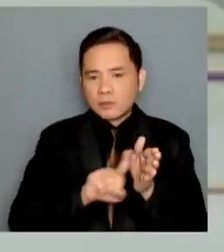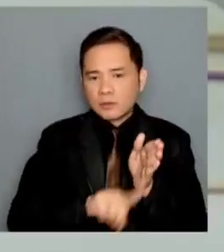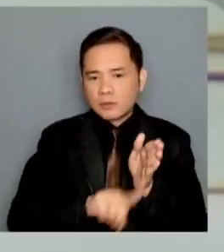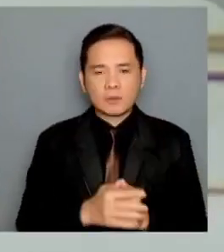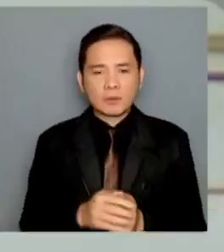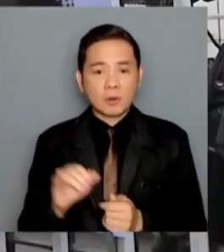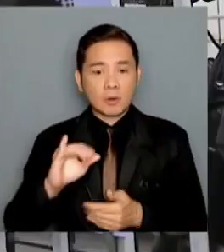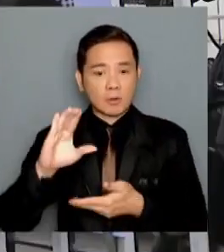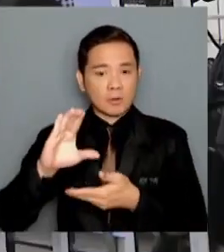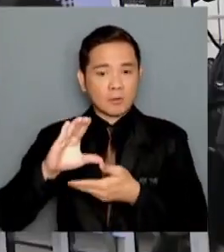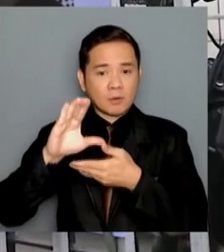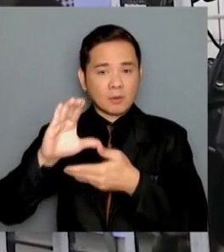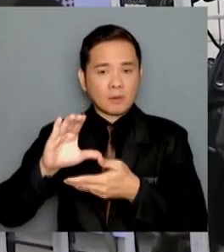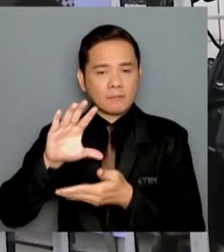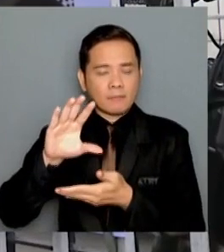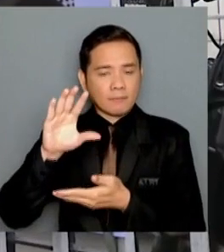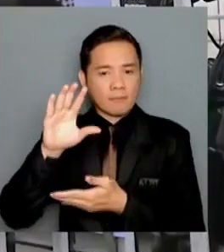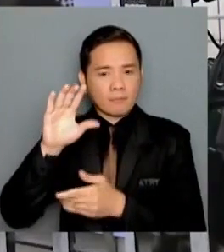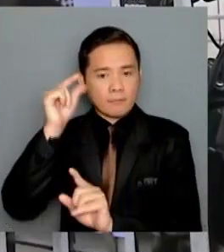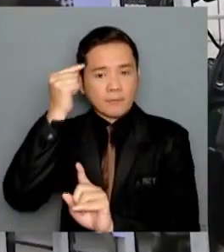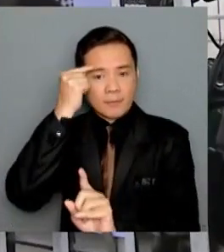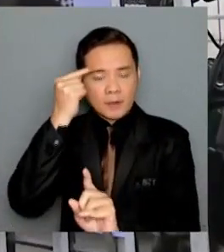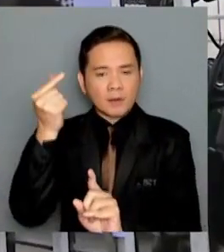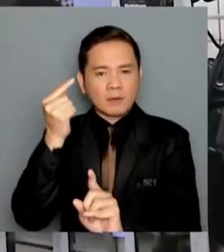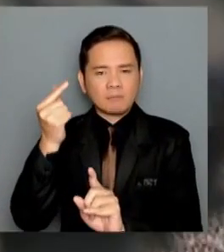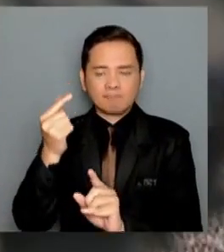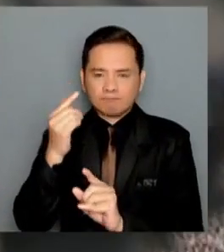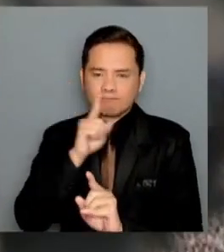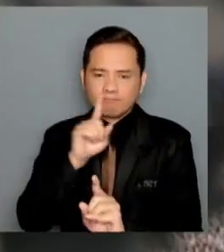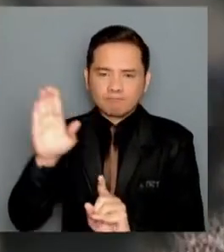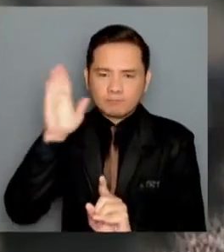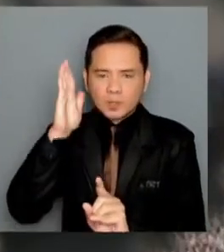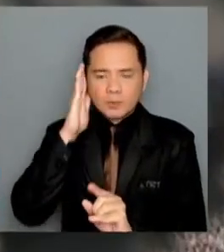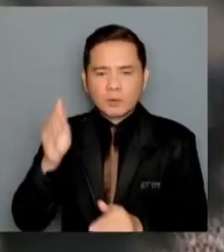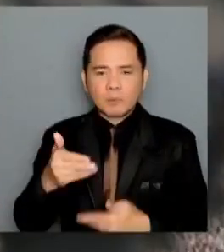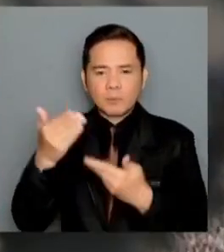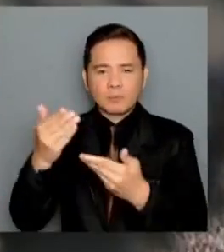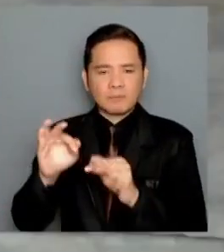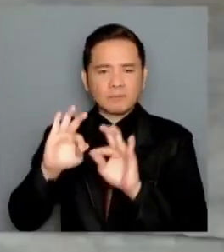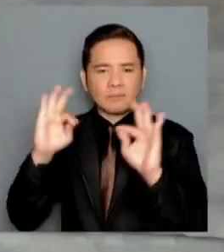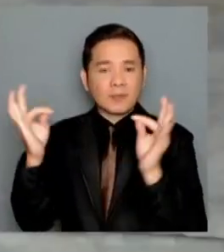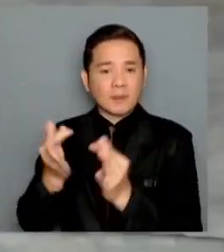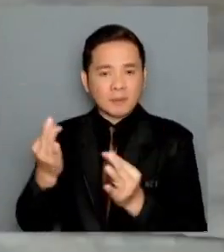the family that they would provide all the necessary assistance in pursuing justice.